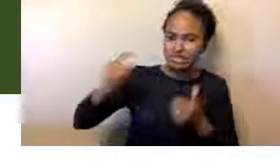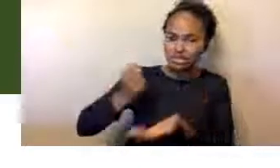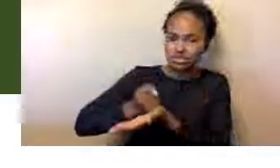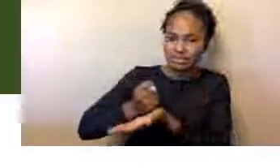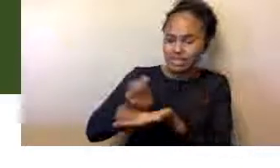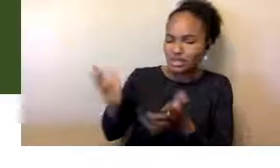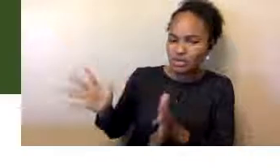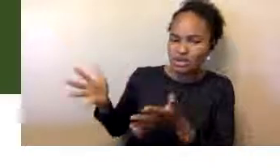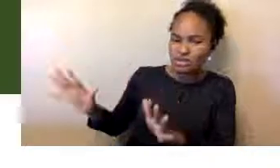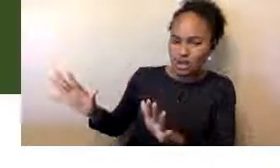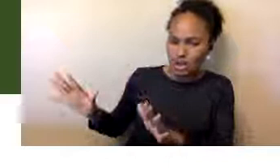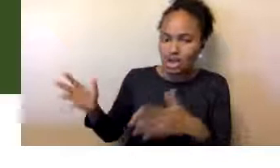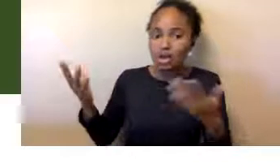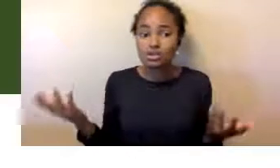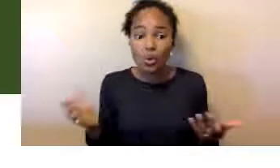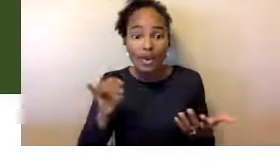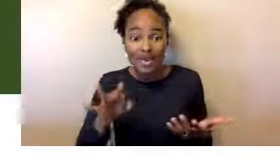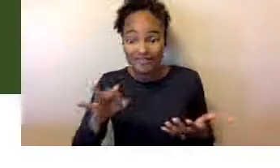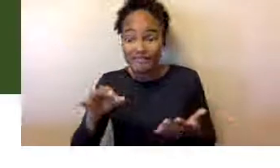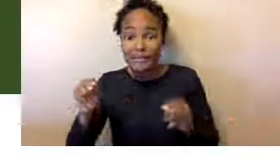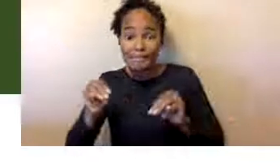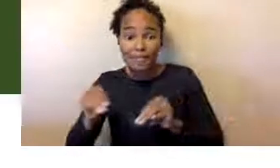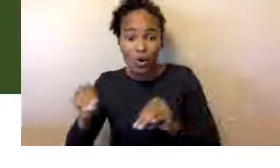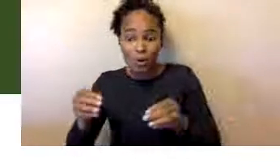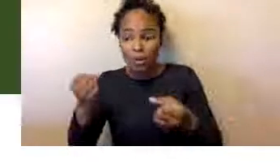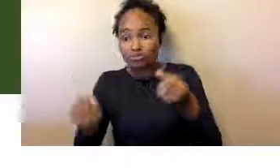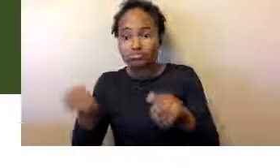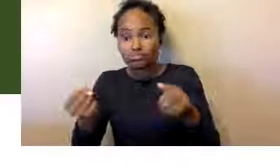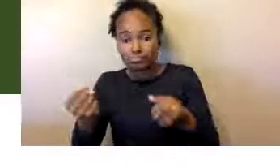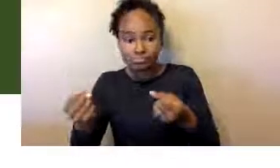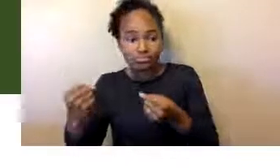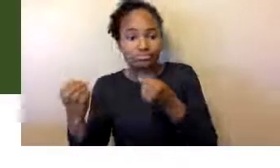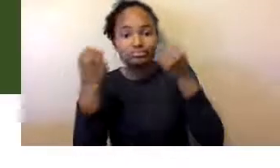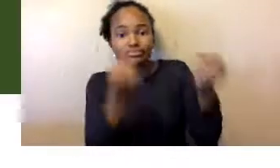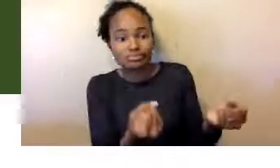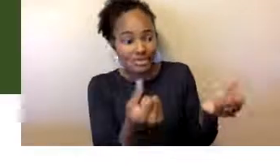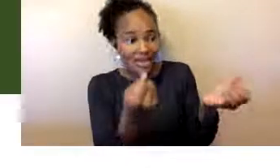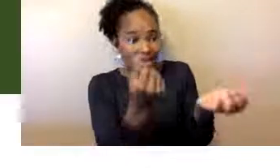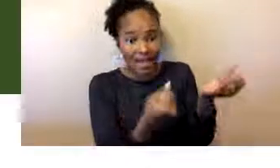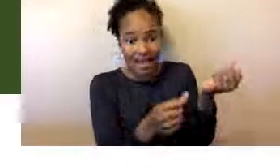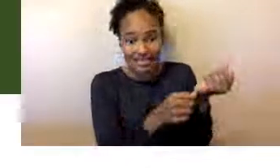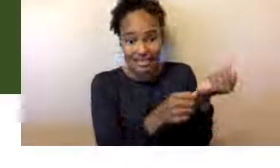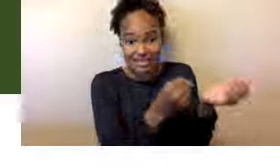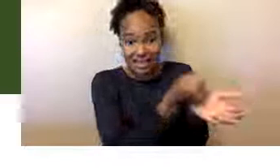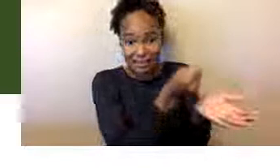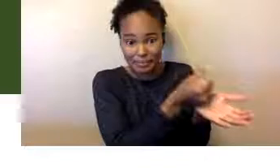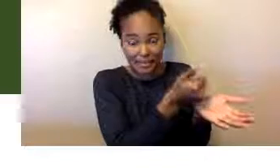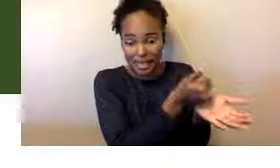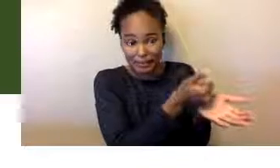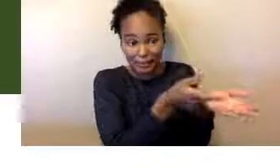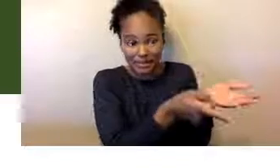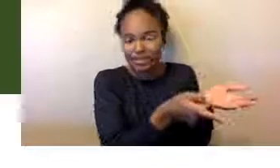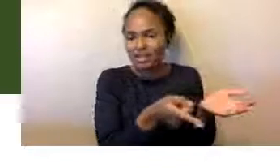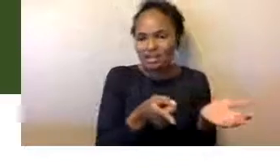if mobile crisis does come out to the scene to try to assist the individual, if the individual is resisting